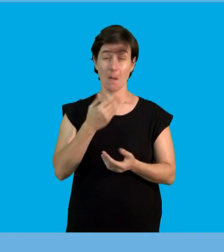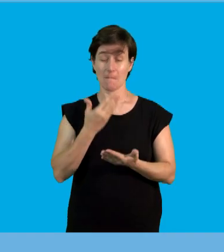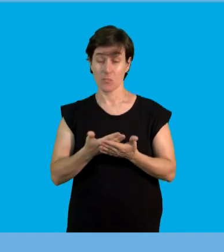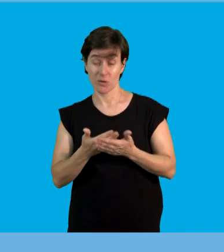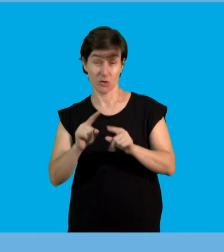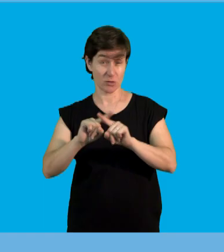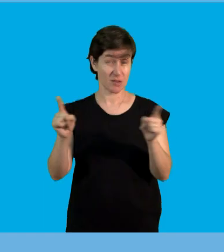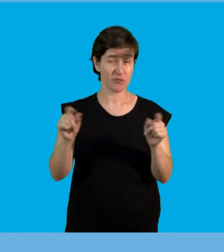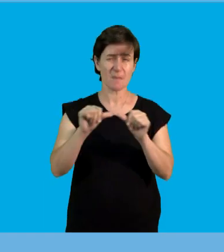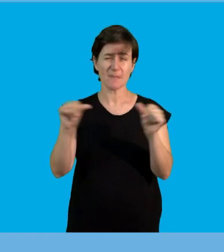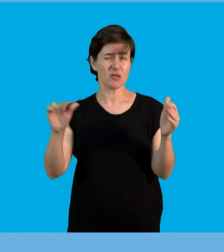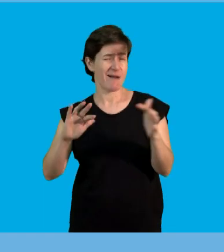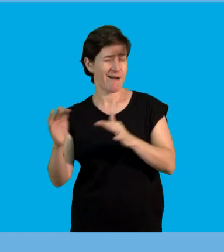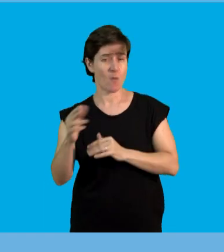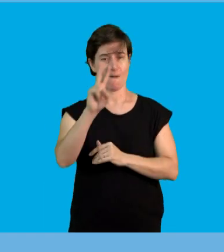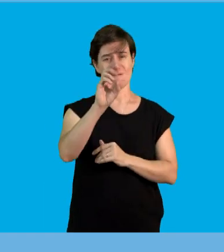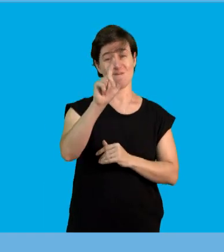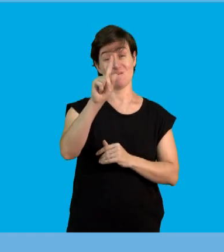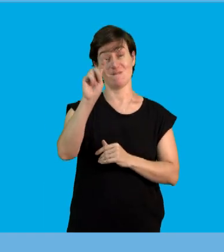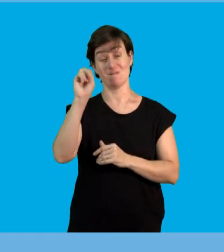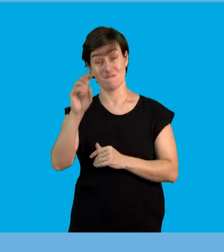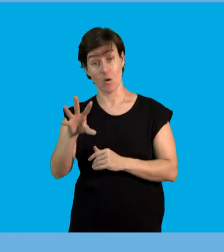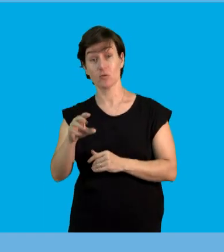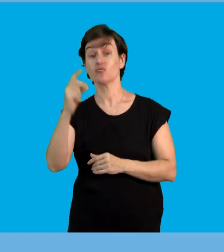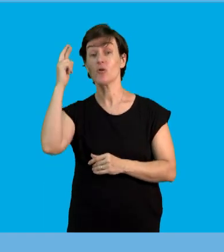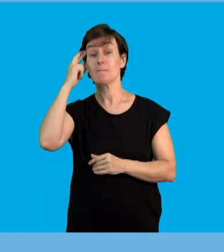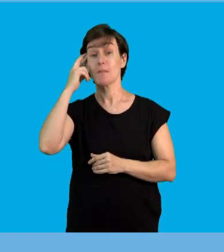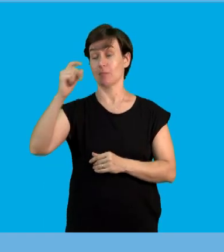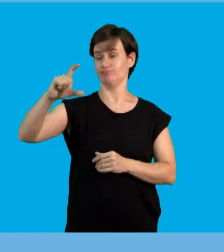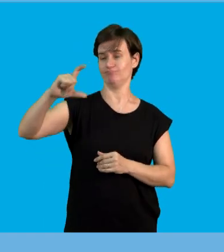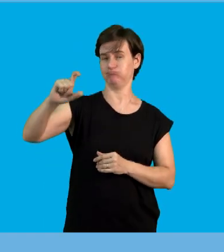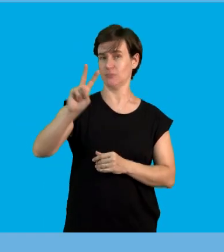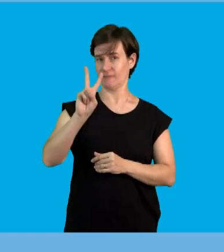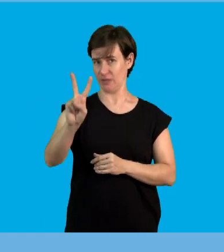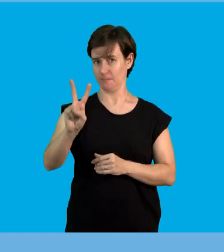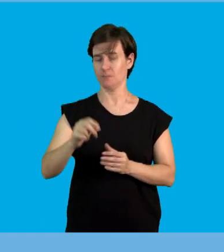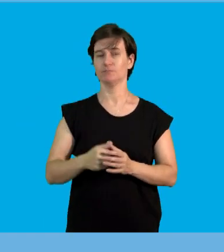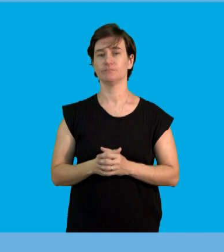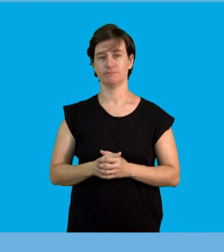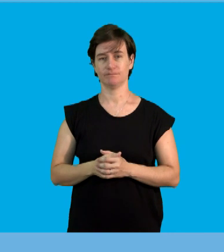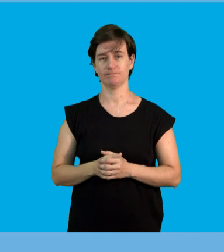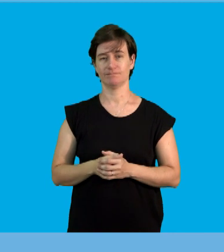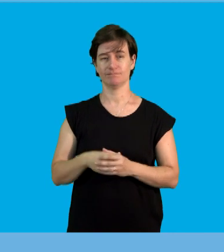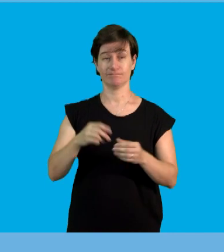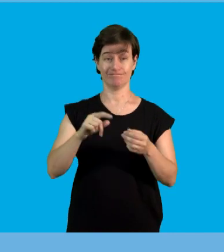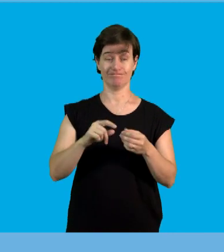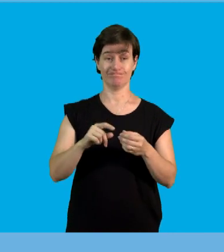voltmeter is going to measure that potential difference is measured in volts, denoted by capital letter